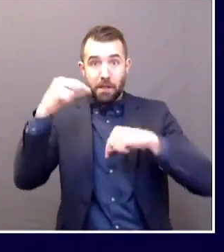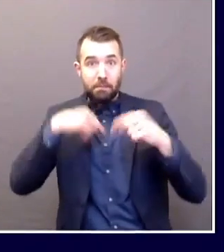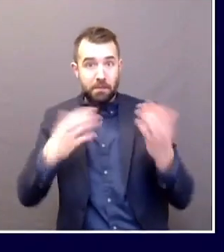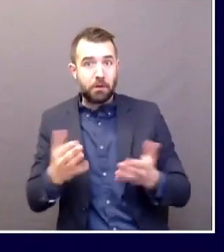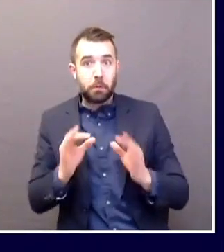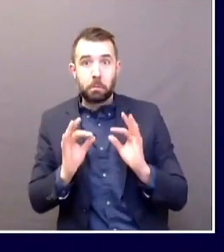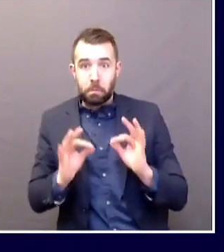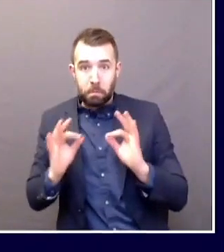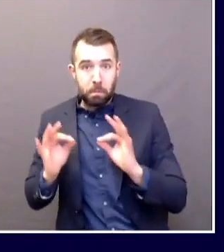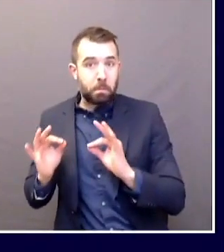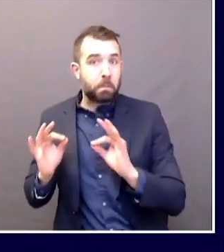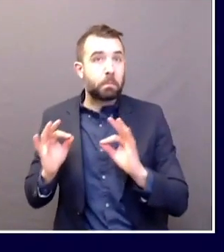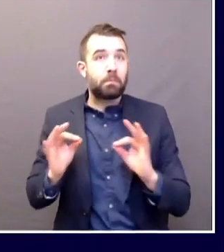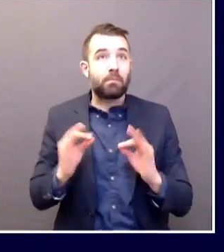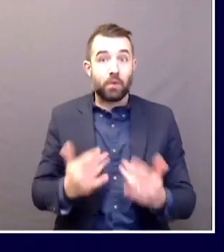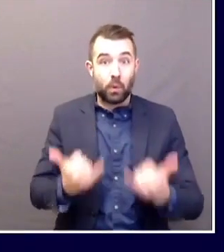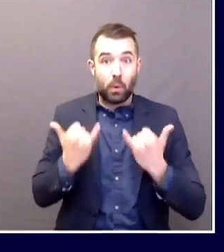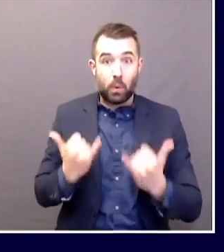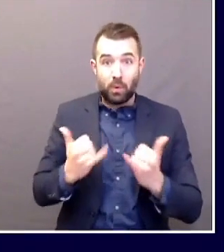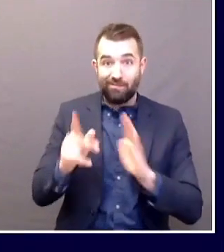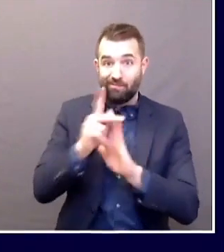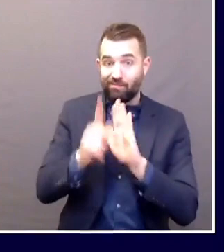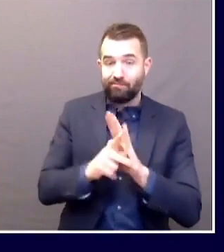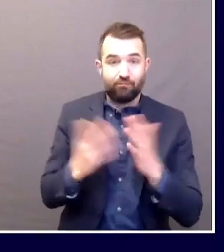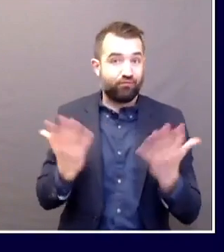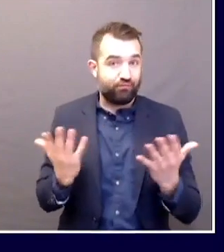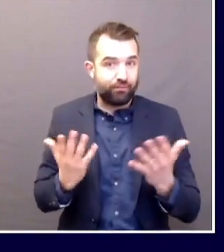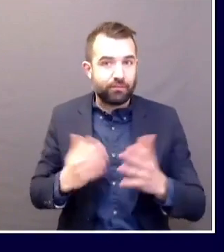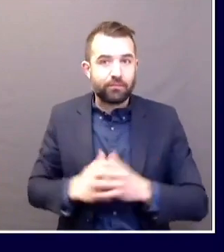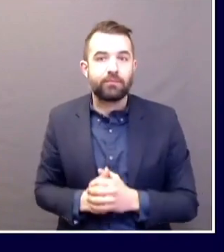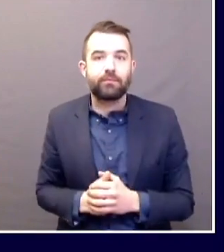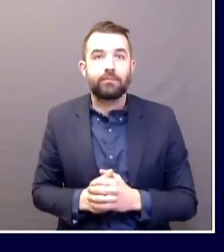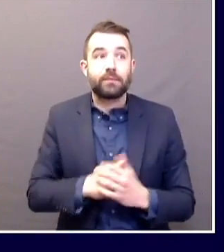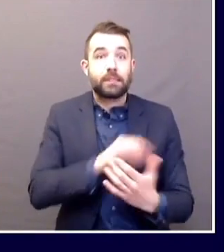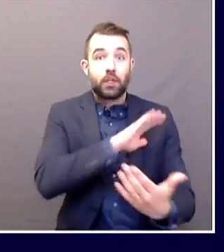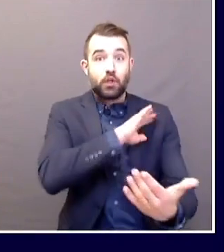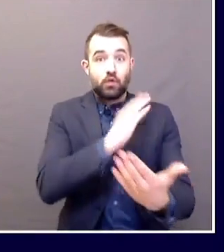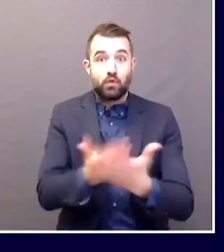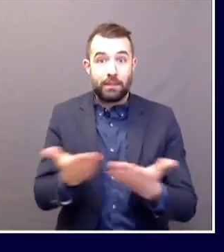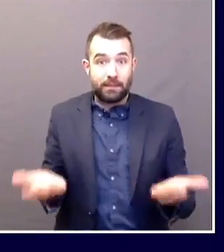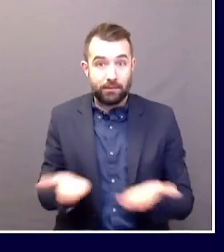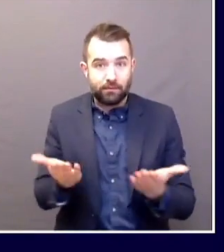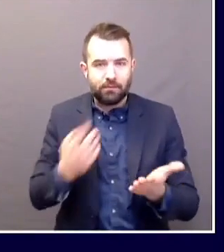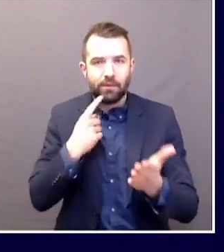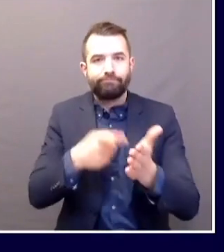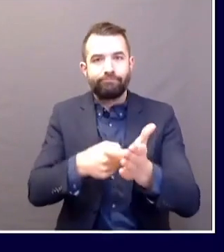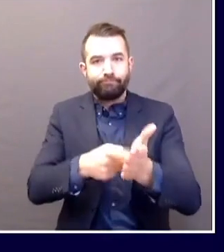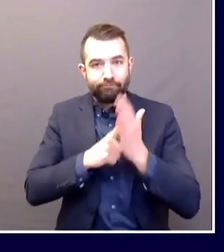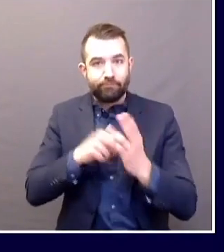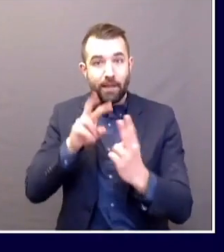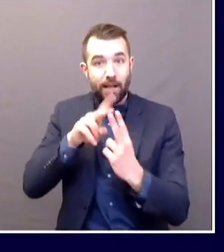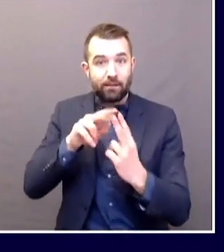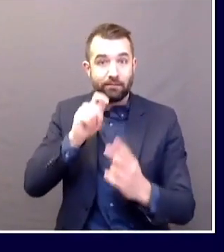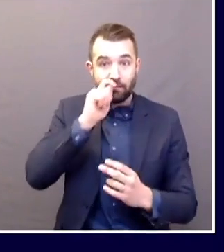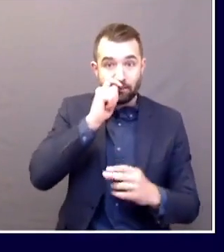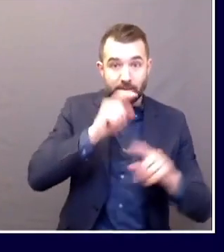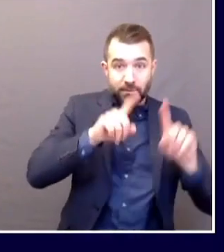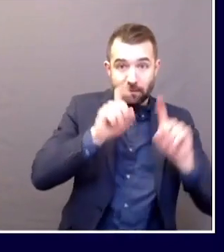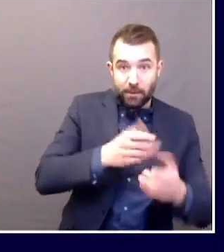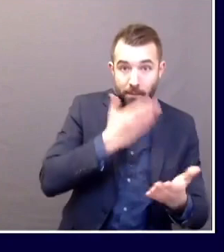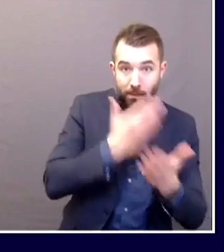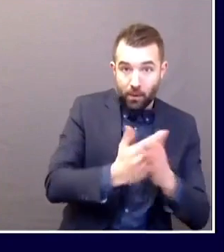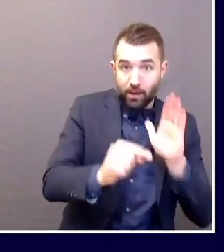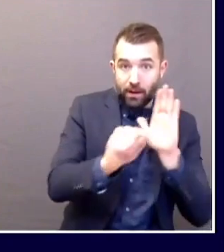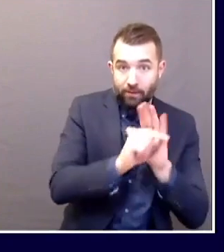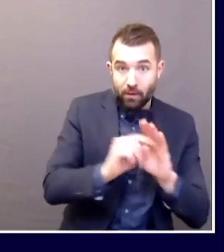Maine must either test or quarantine coming into the state of Maine or returning to the state of Maine, unless they're from a state that's specifically exempted by the